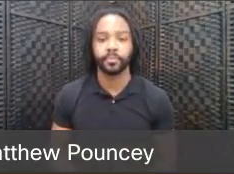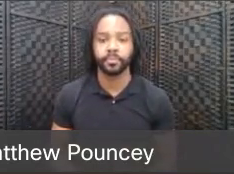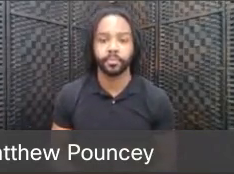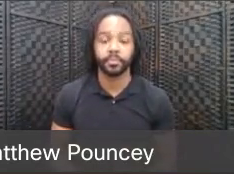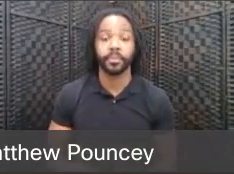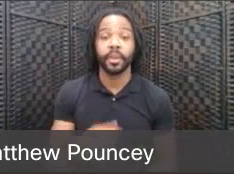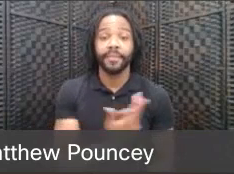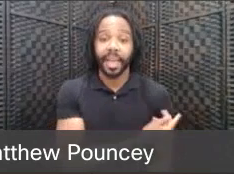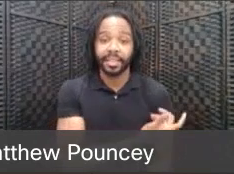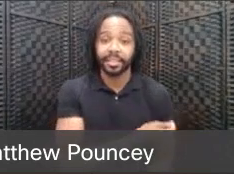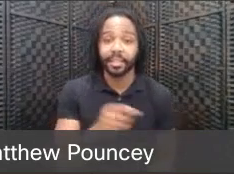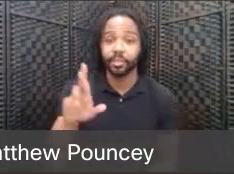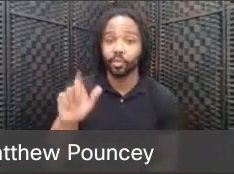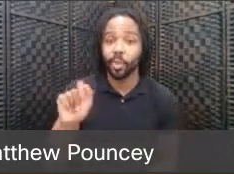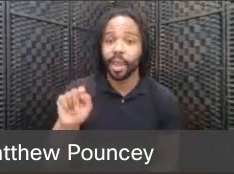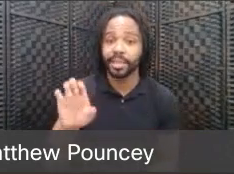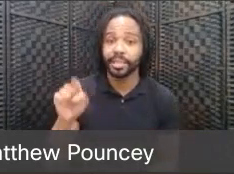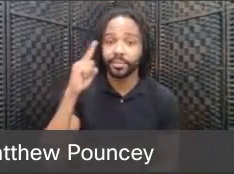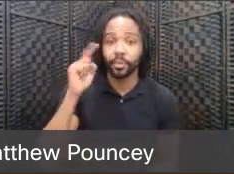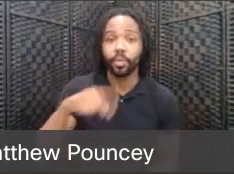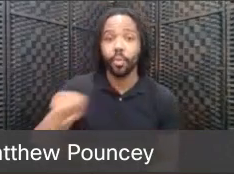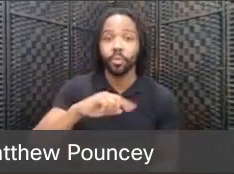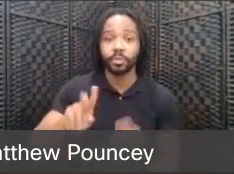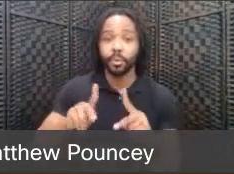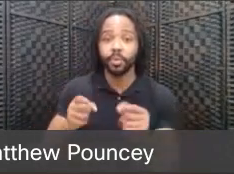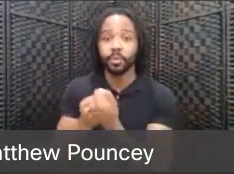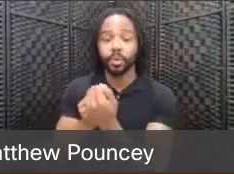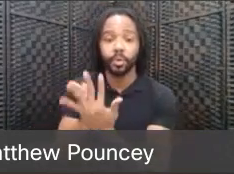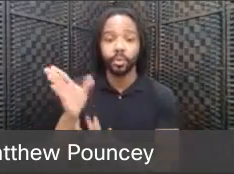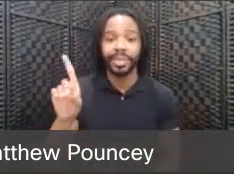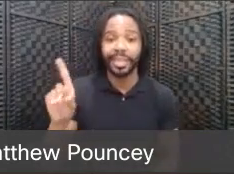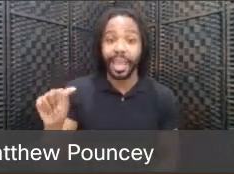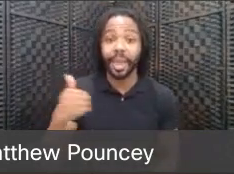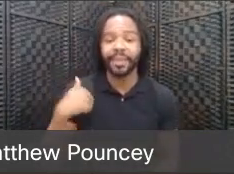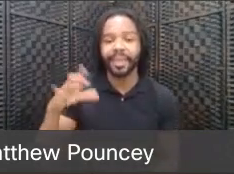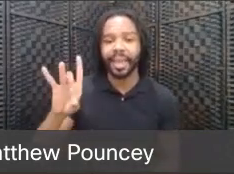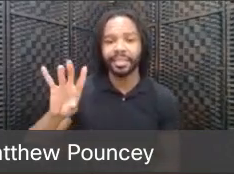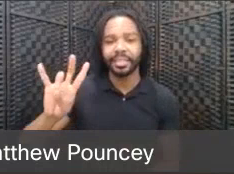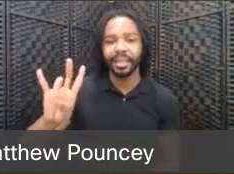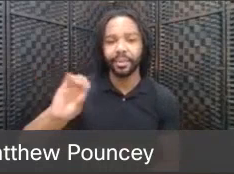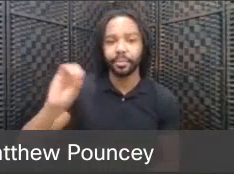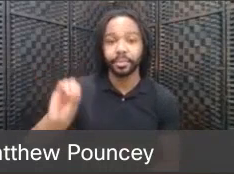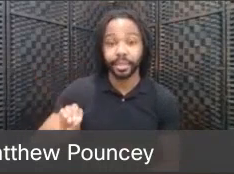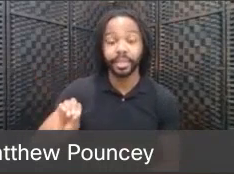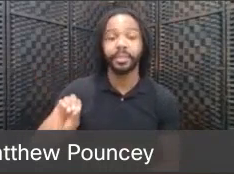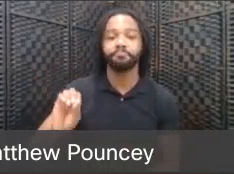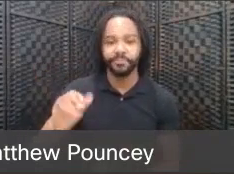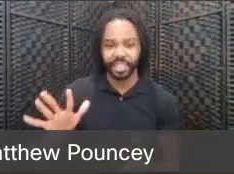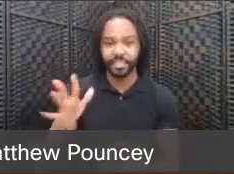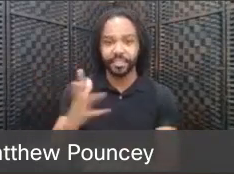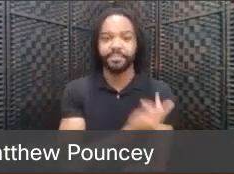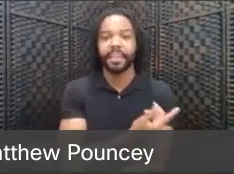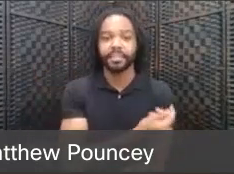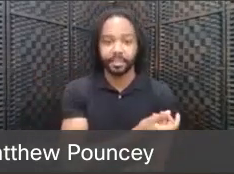Our vaccination rates amongst people supported by DDA, 87% have been